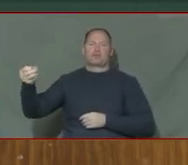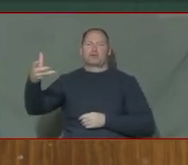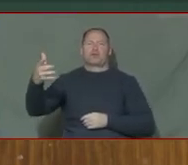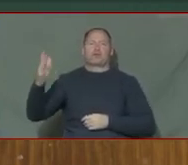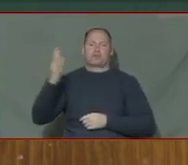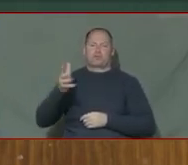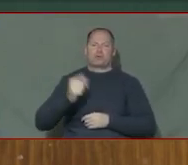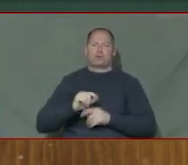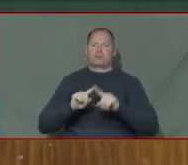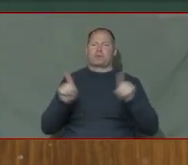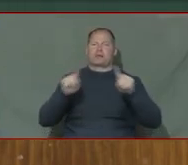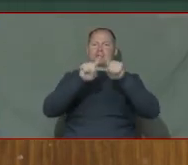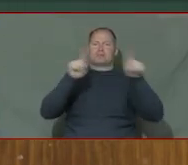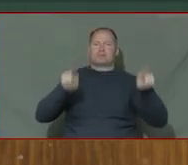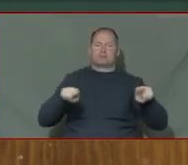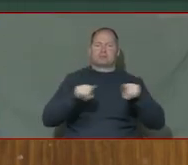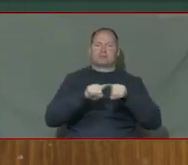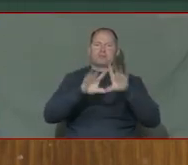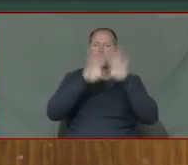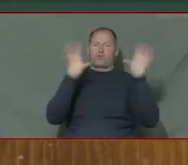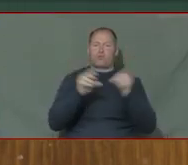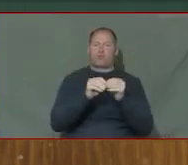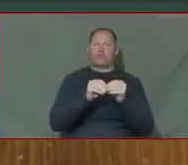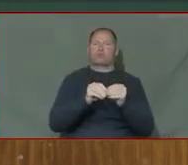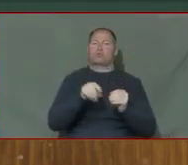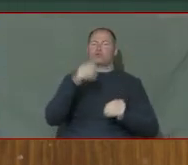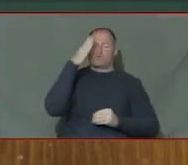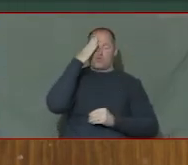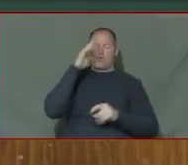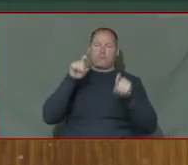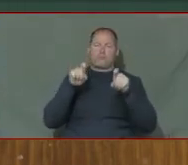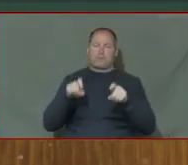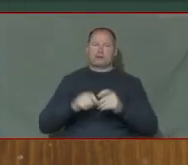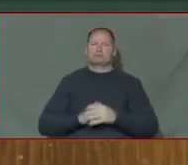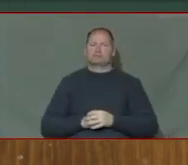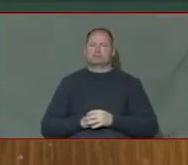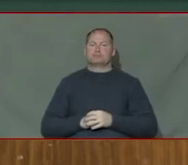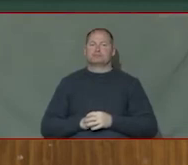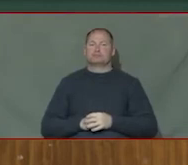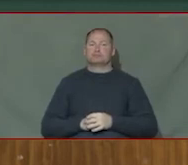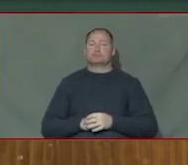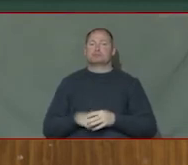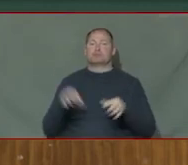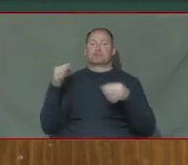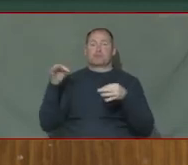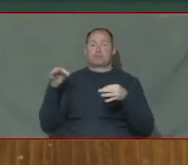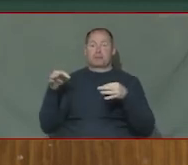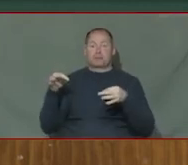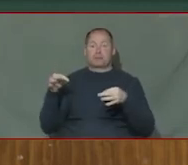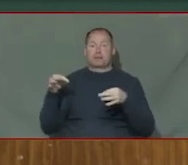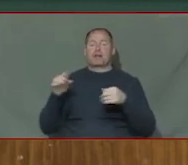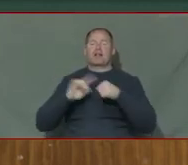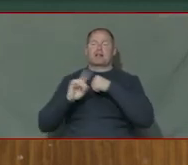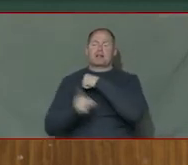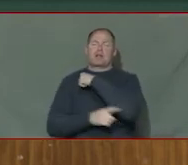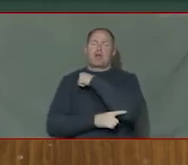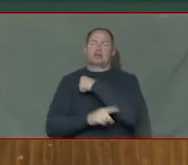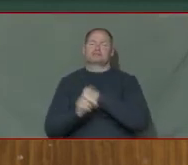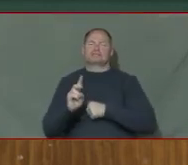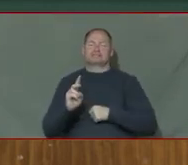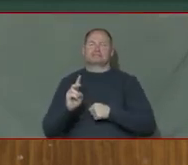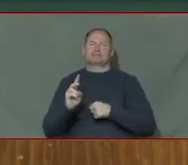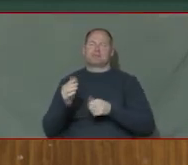following. People, everything is in your notes. It's on the last page, the second large page. You don't have to write down